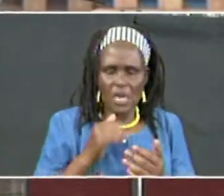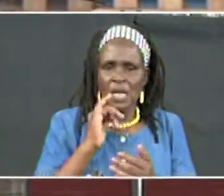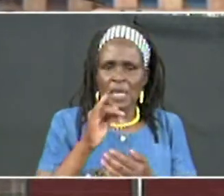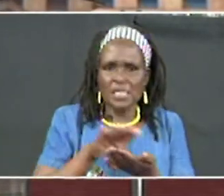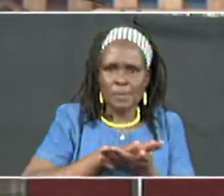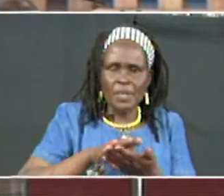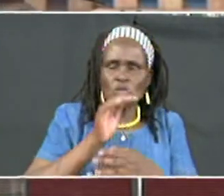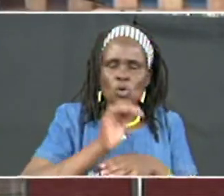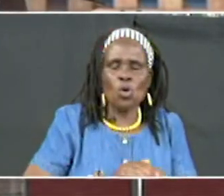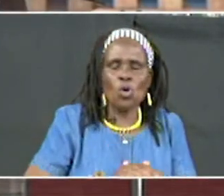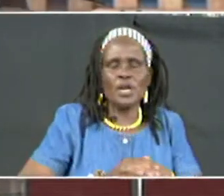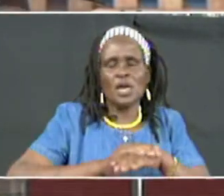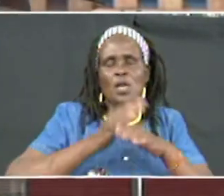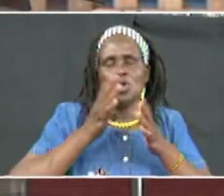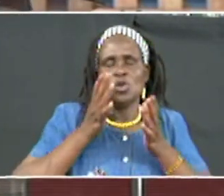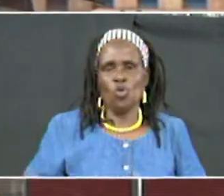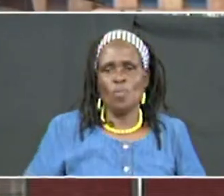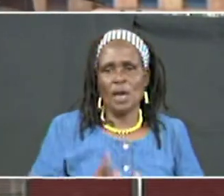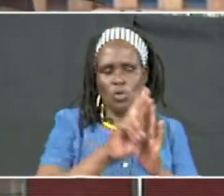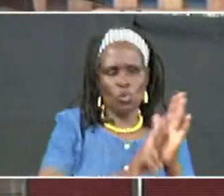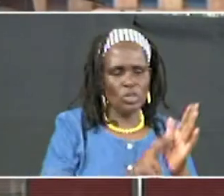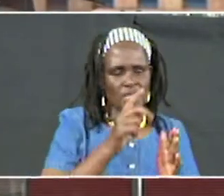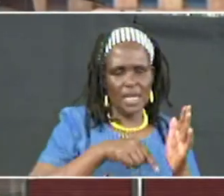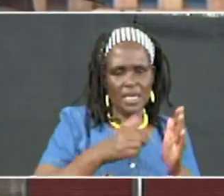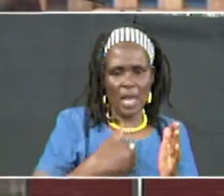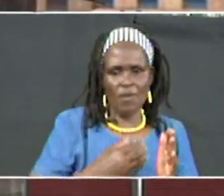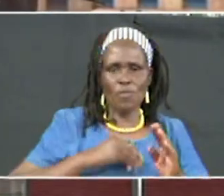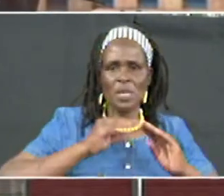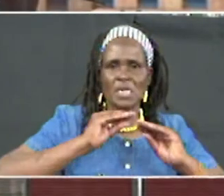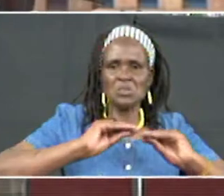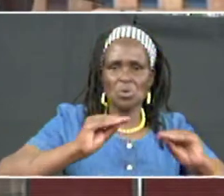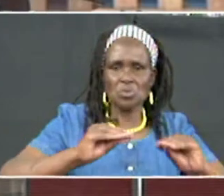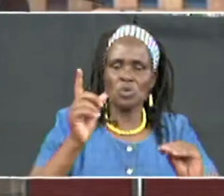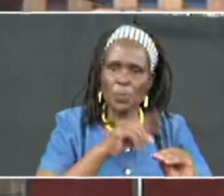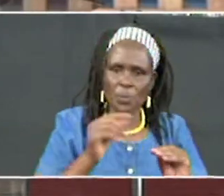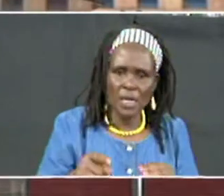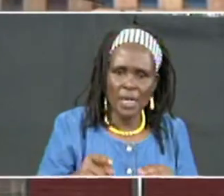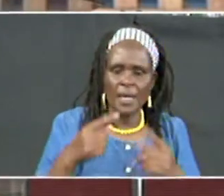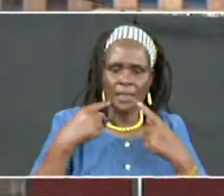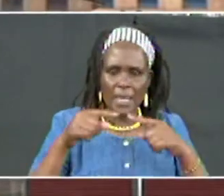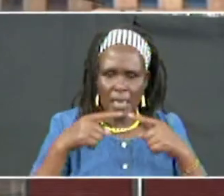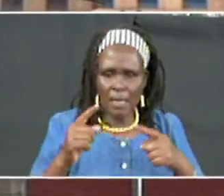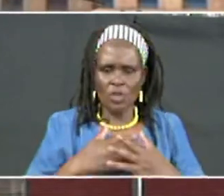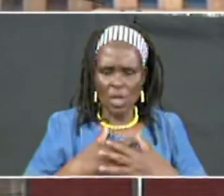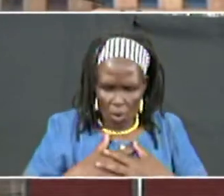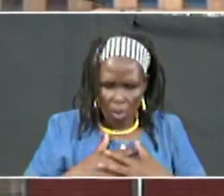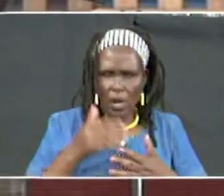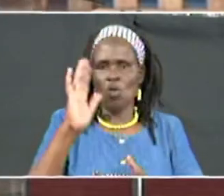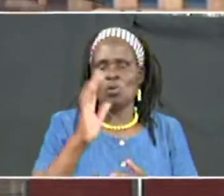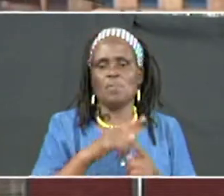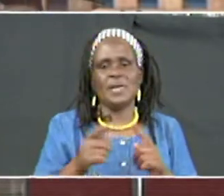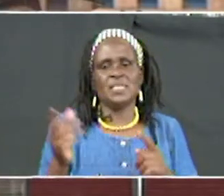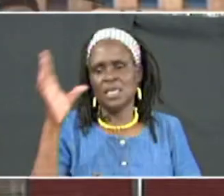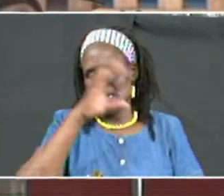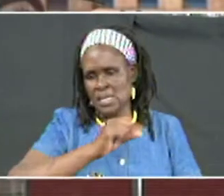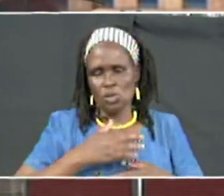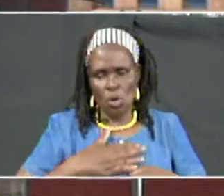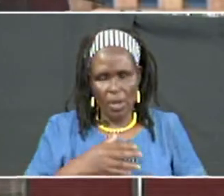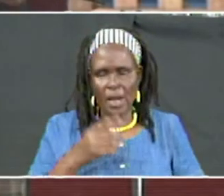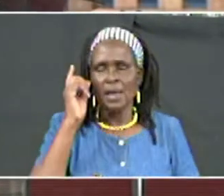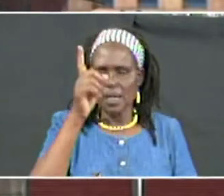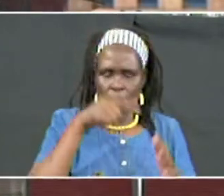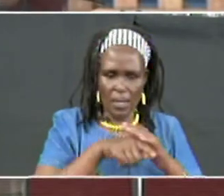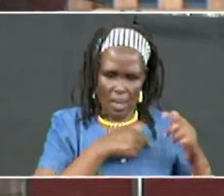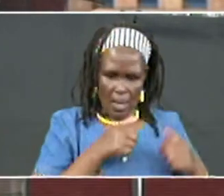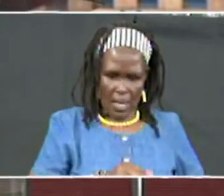rules they have been taught." They claimed to honor God, yet dishonored him in their hearts. Their fasting